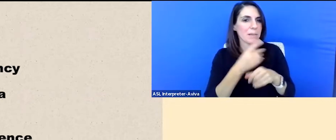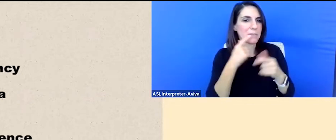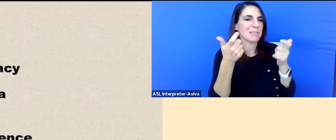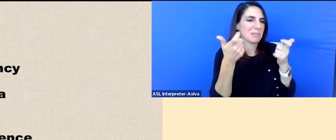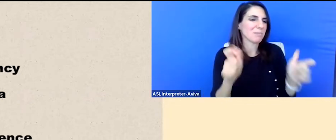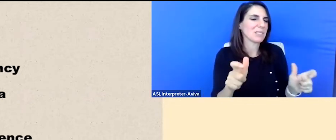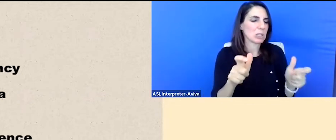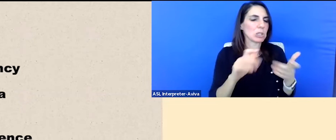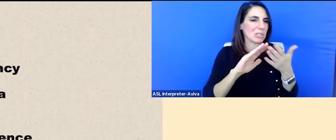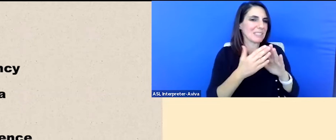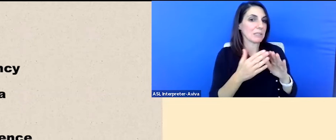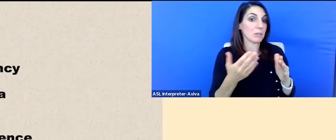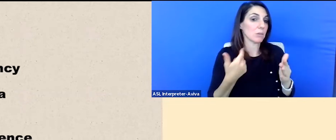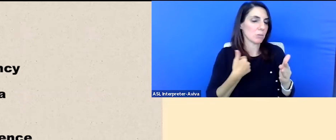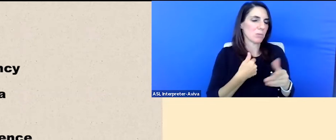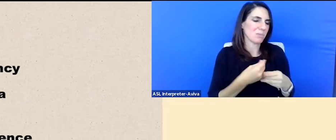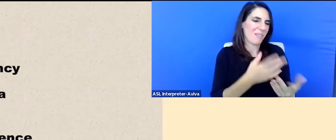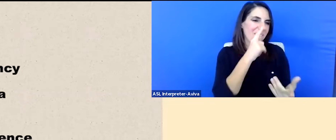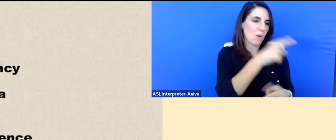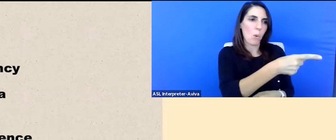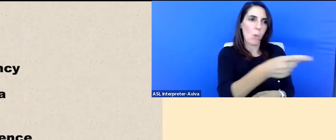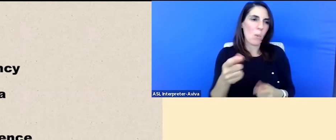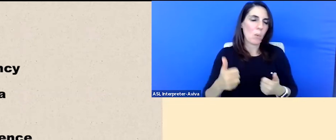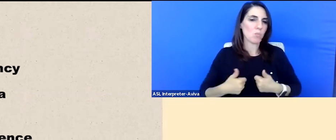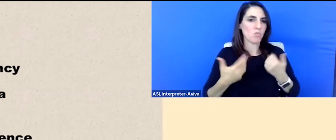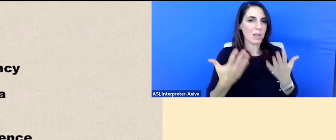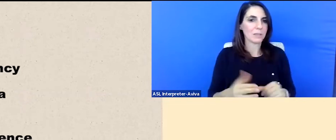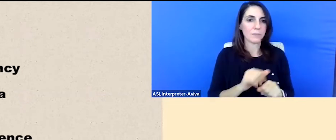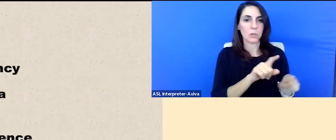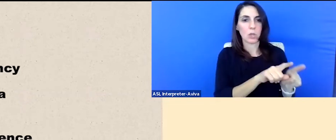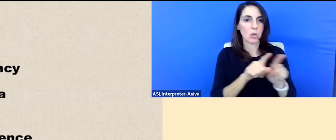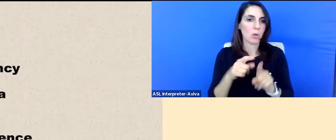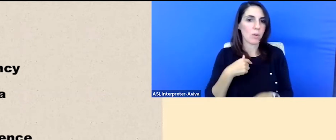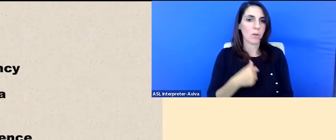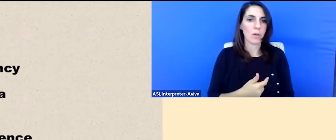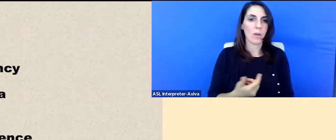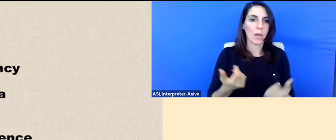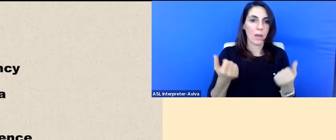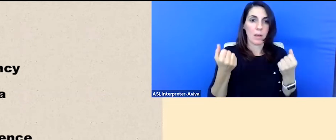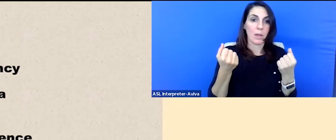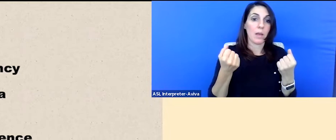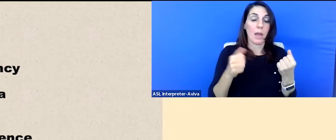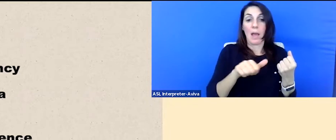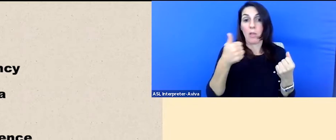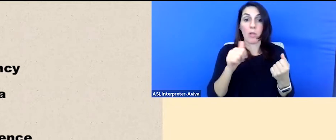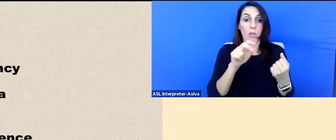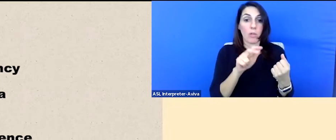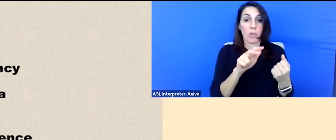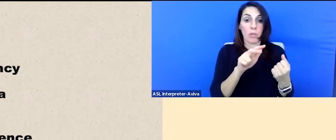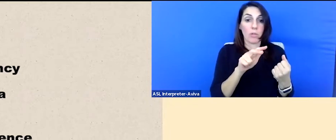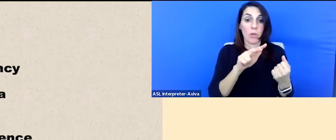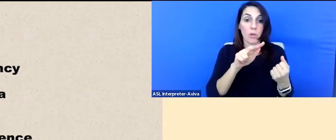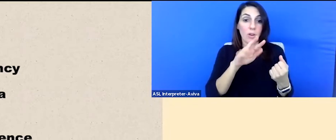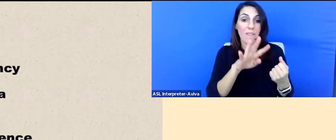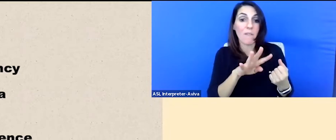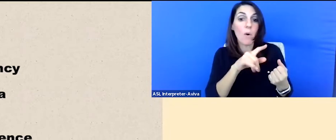its residents. Now, we also have another 34 municipalities within our county. And so we